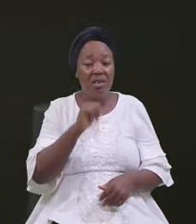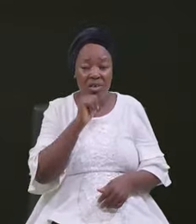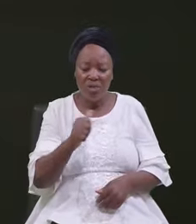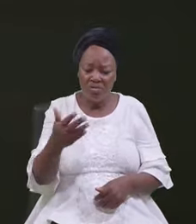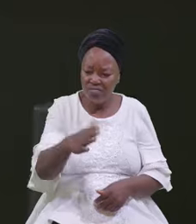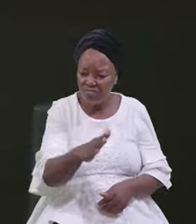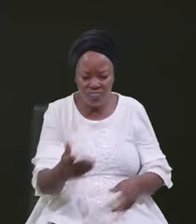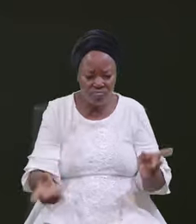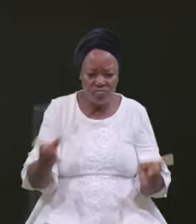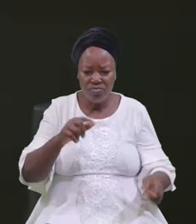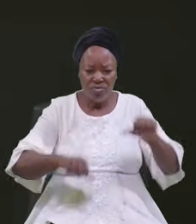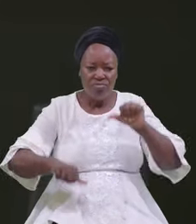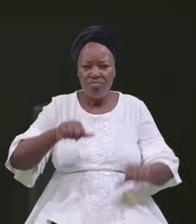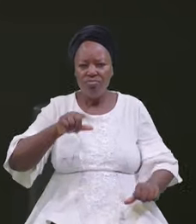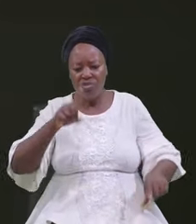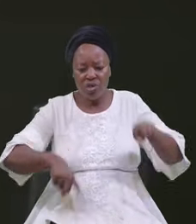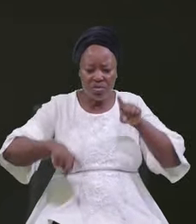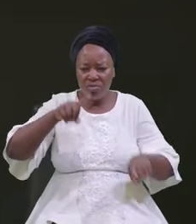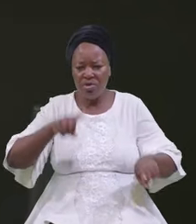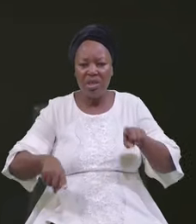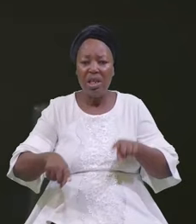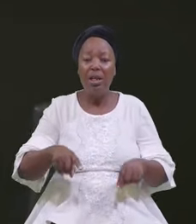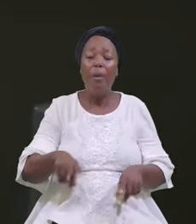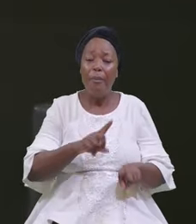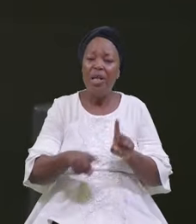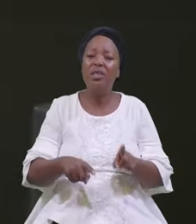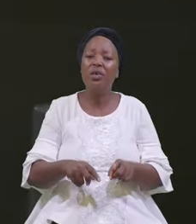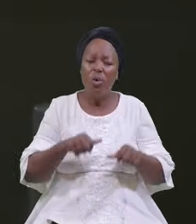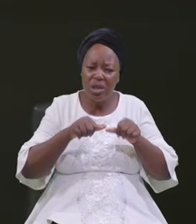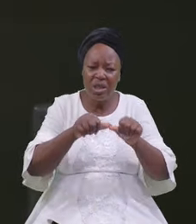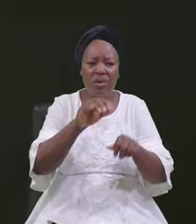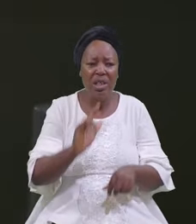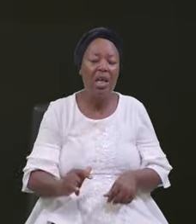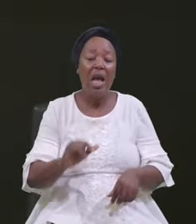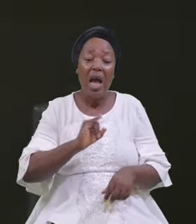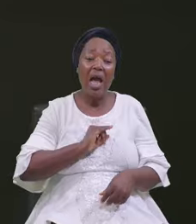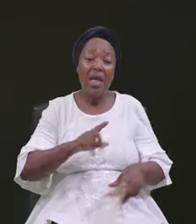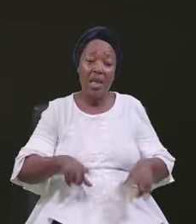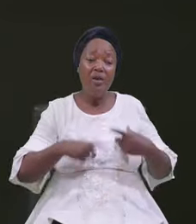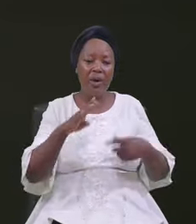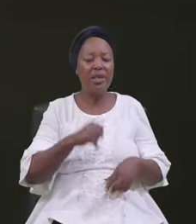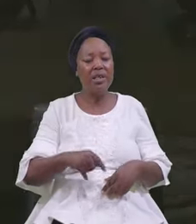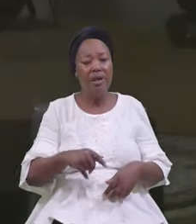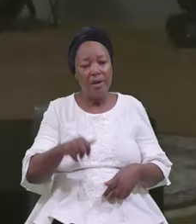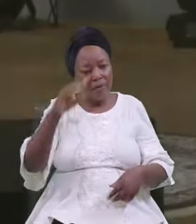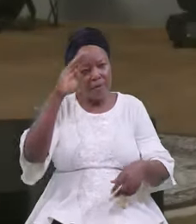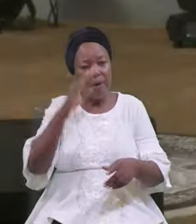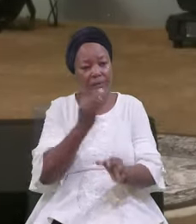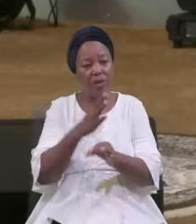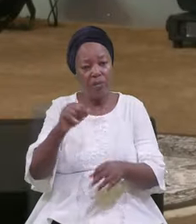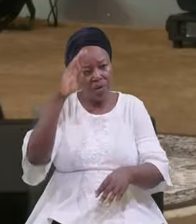sporadically, and it's not occasionally, consistently, I live by the faith of the Son of God,